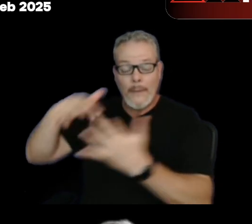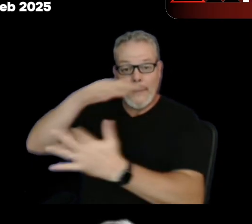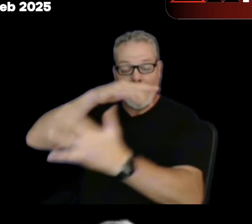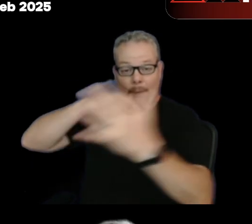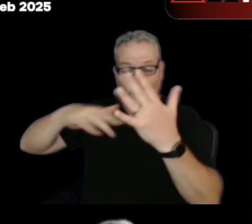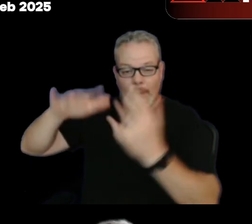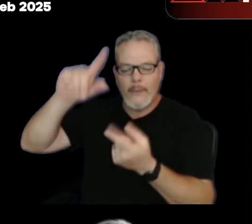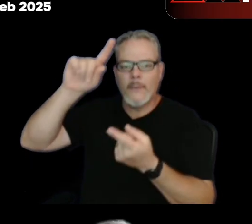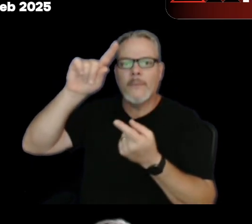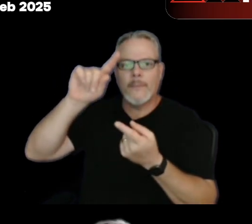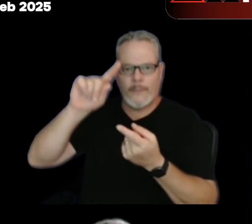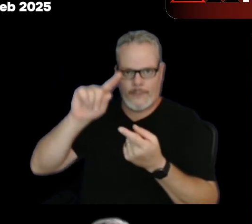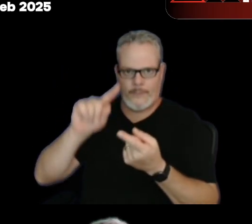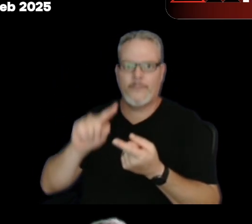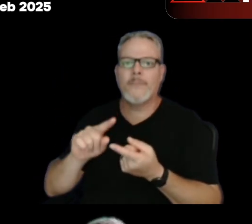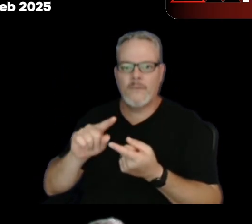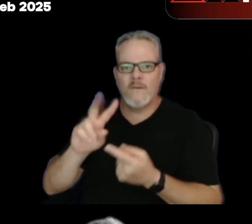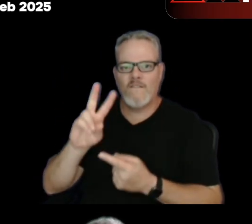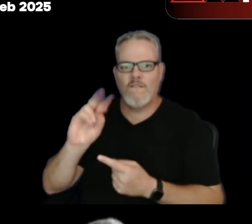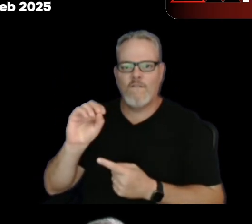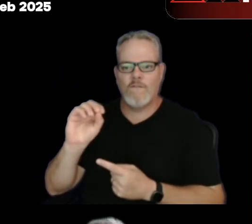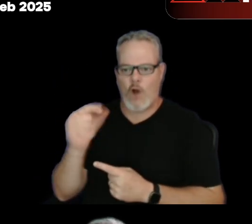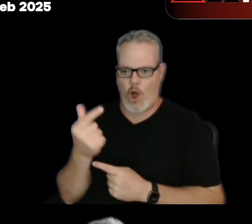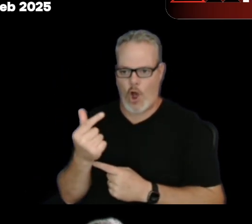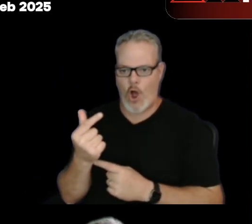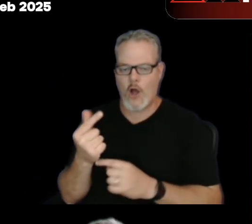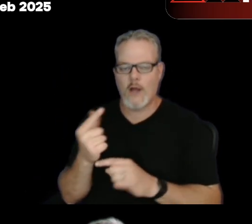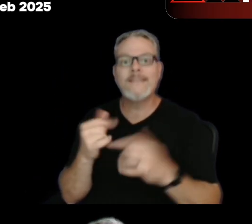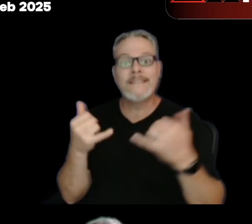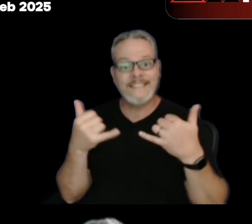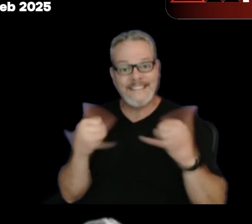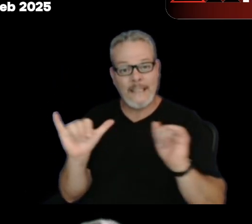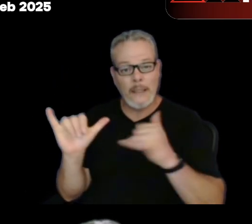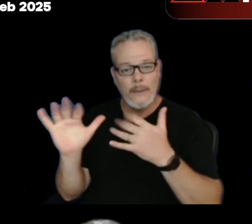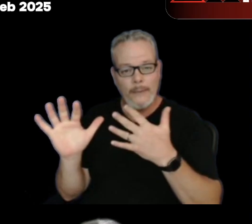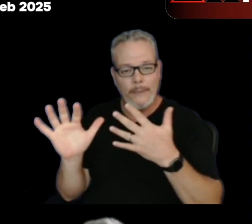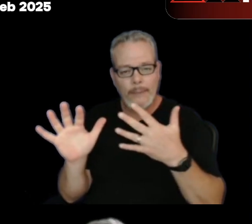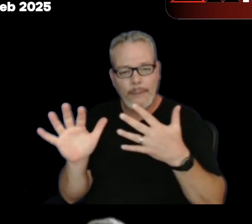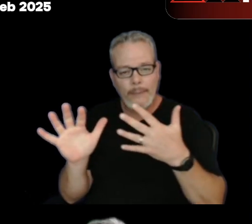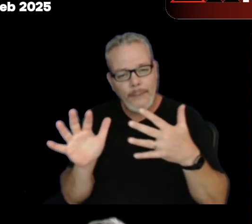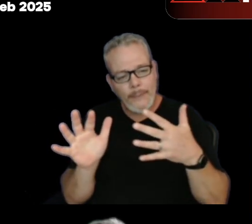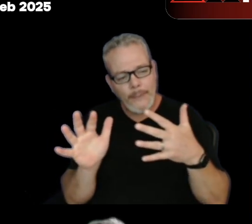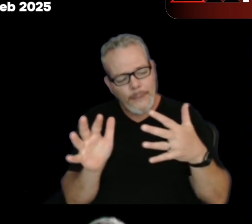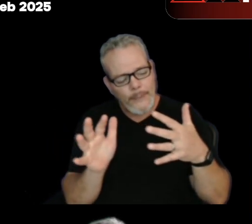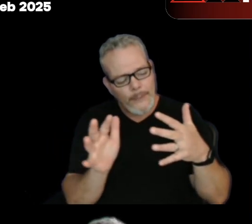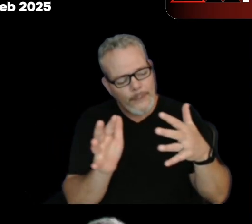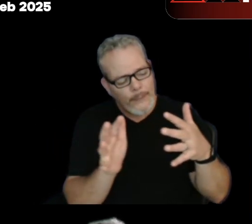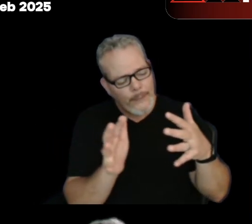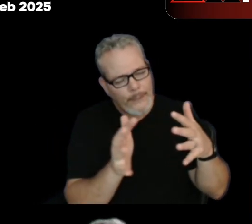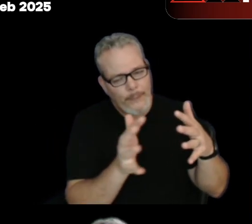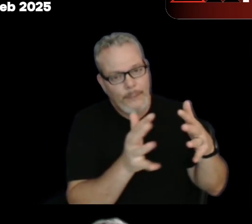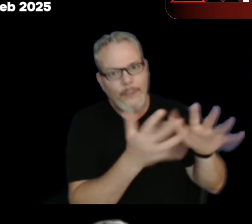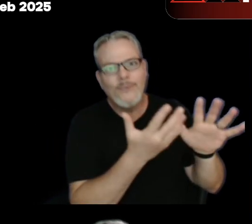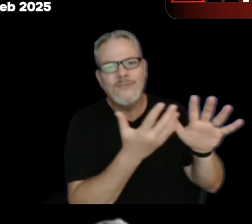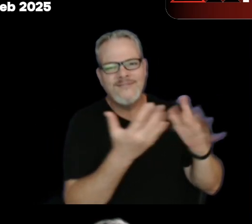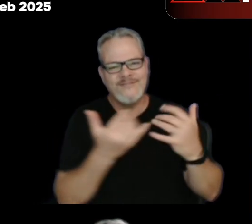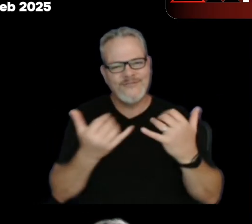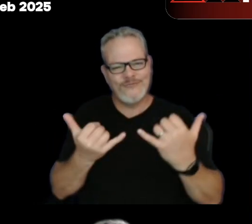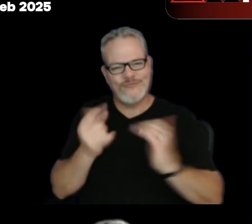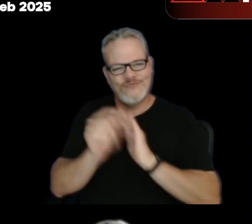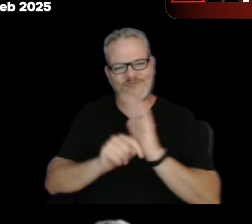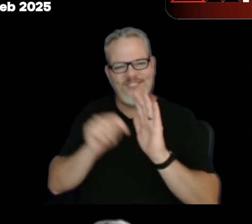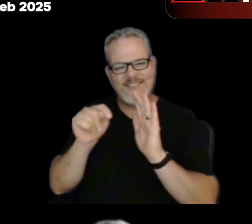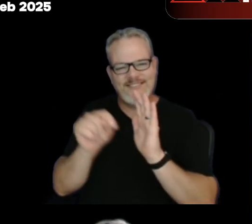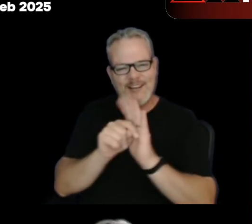time. However, that's still blowing across the island, this time with a typical trade wind pattern blowing to the